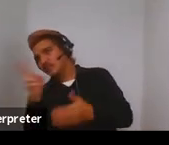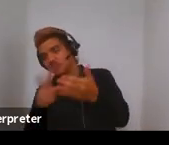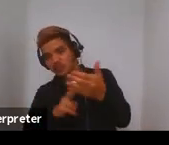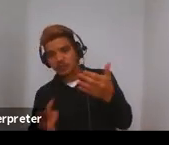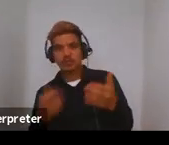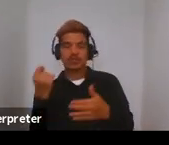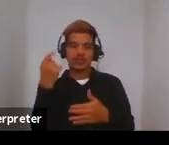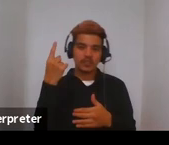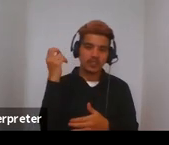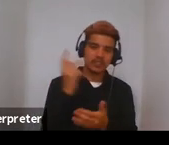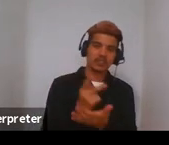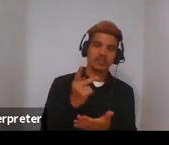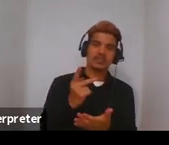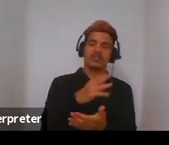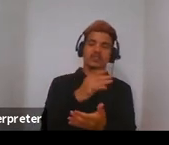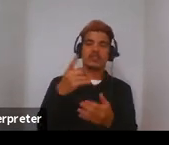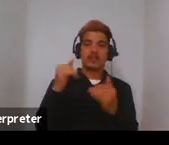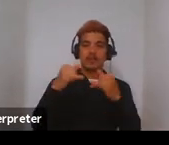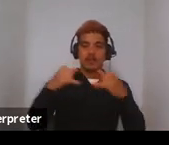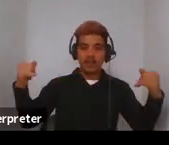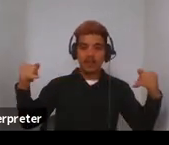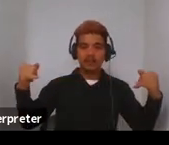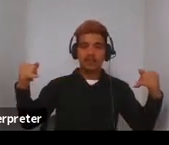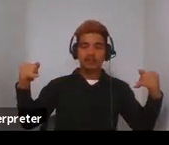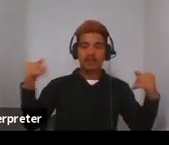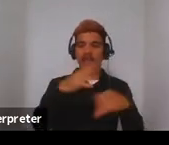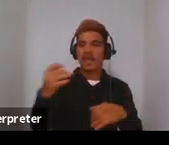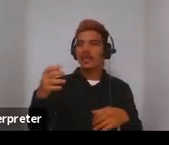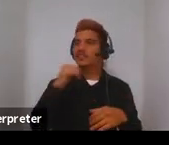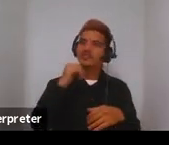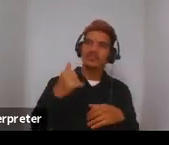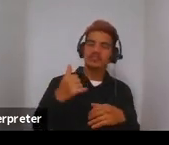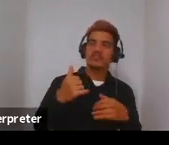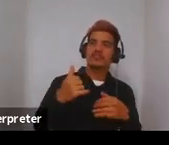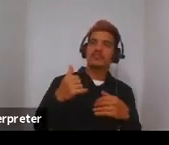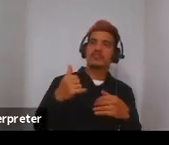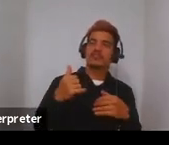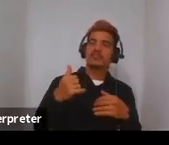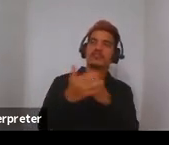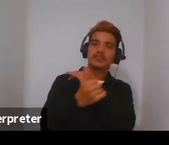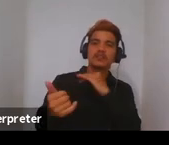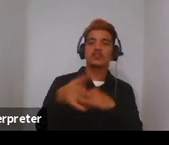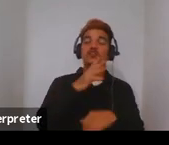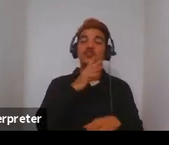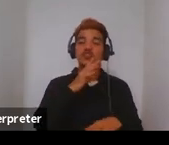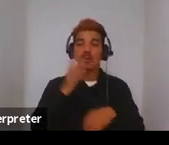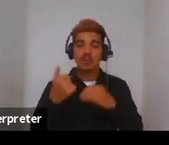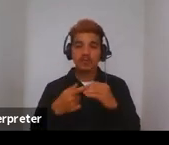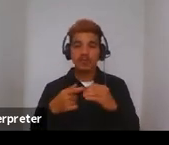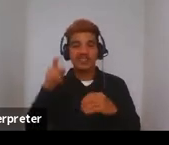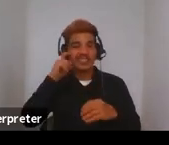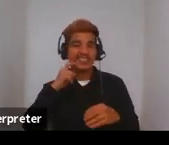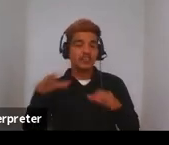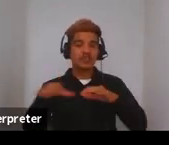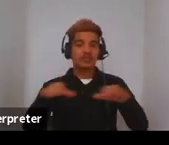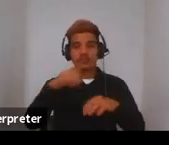understand consent, and understand boundaries, and an inability to be able to talk about sexual activity because